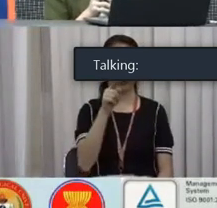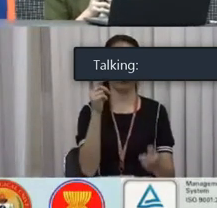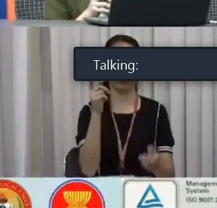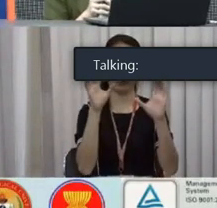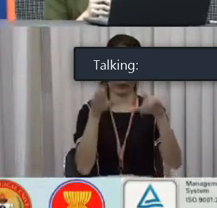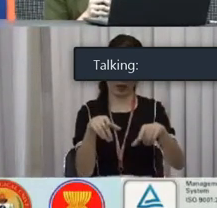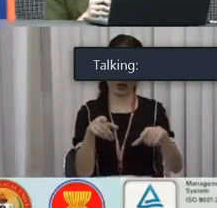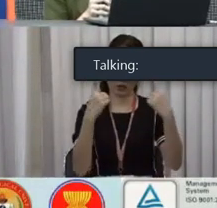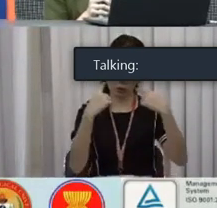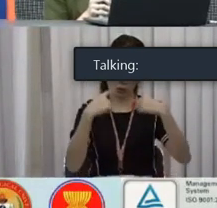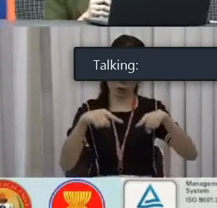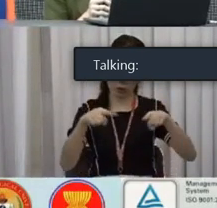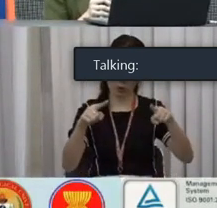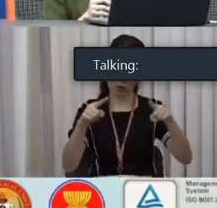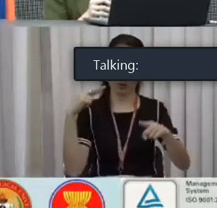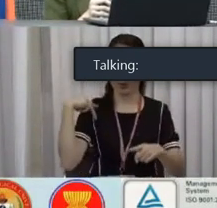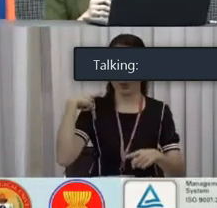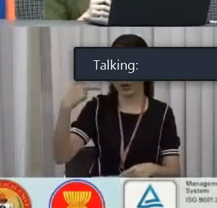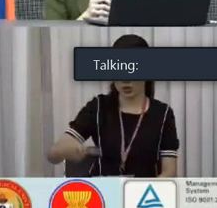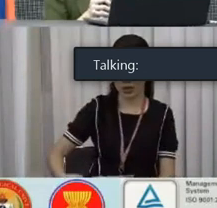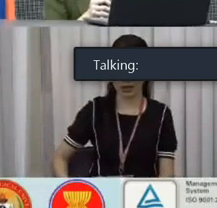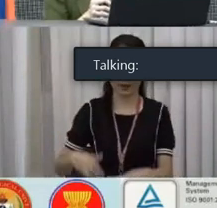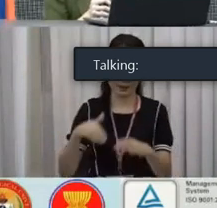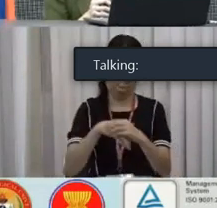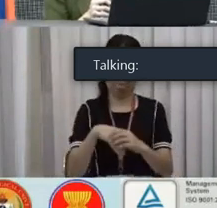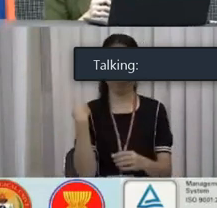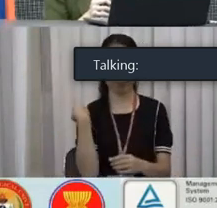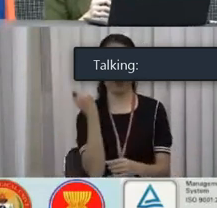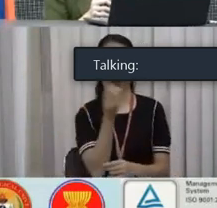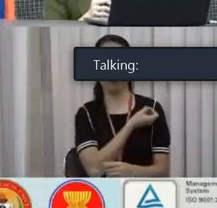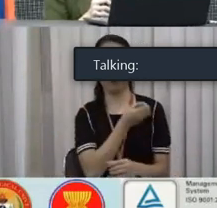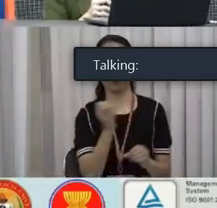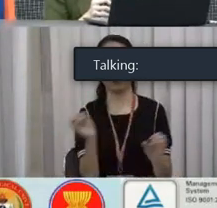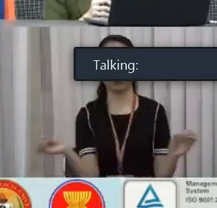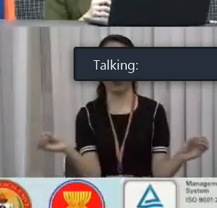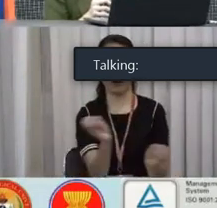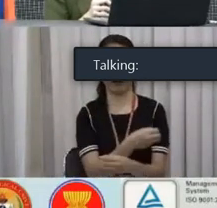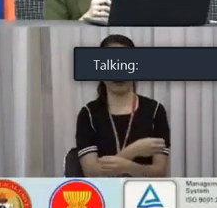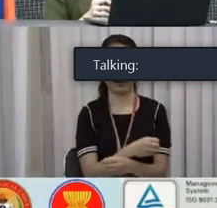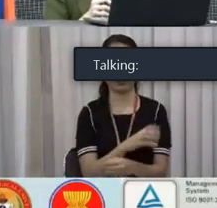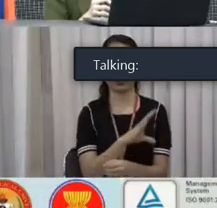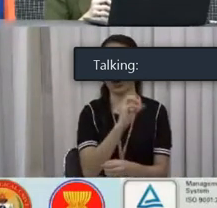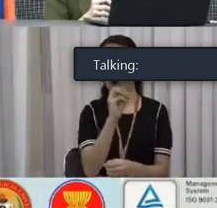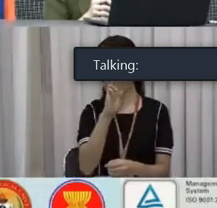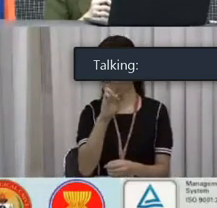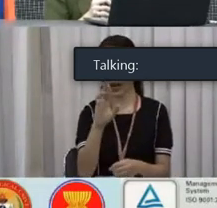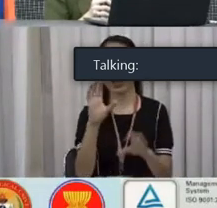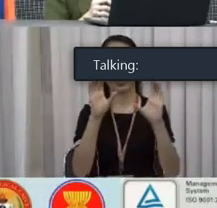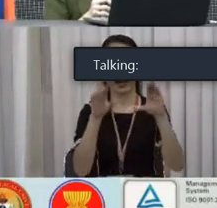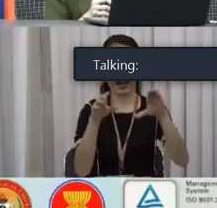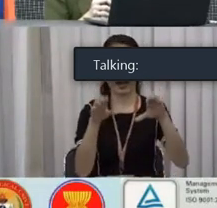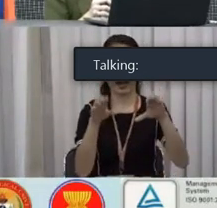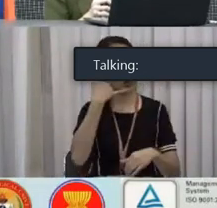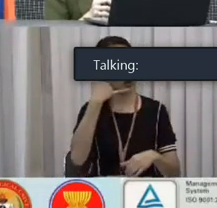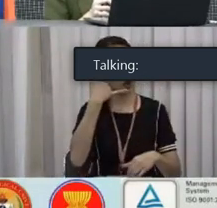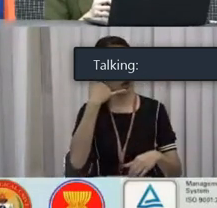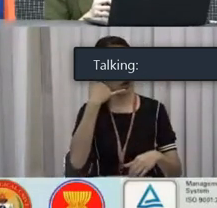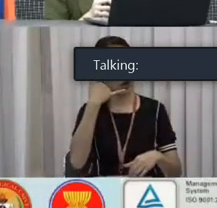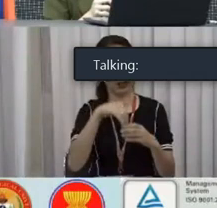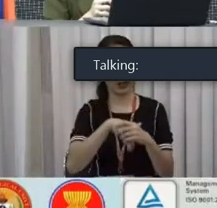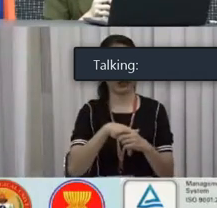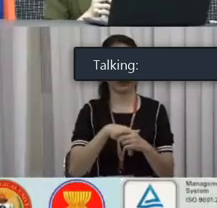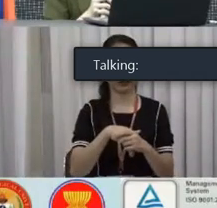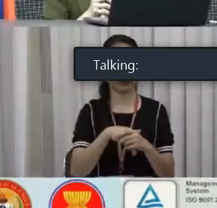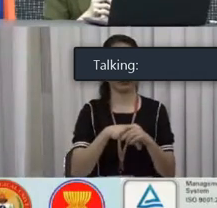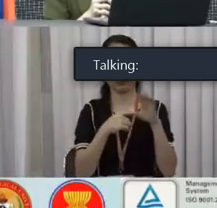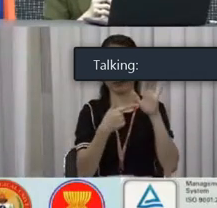Building for registration and employment interview. But for now, kay COVID man, pwede ragid mo tawag aning mga contact numbers nga